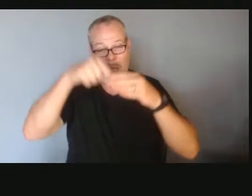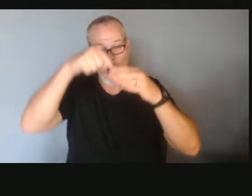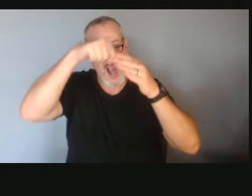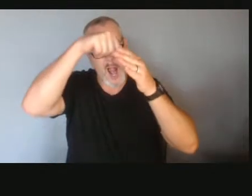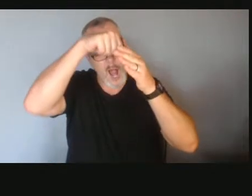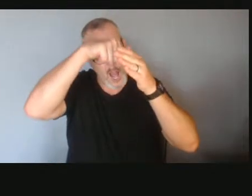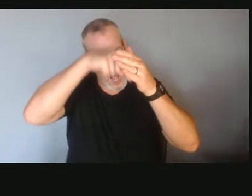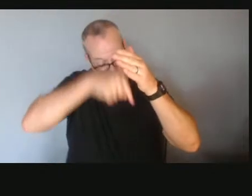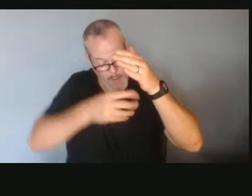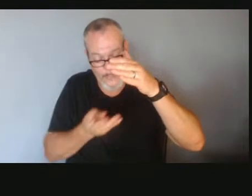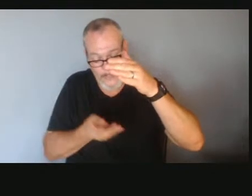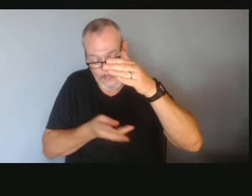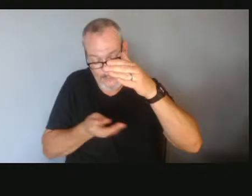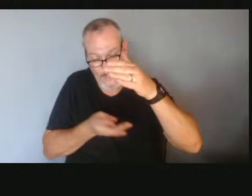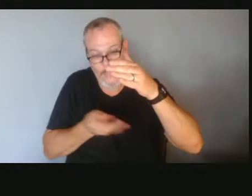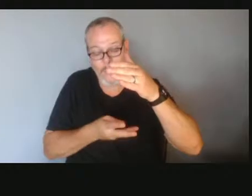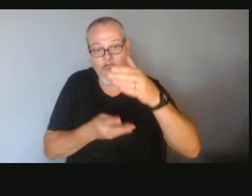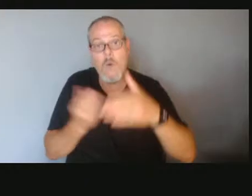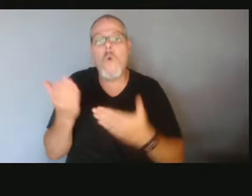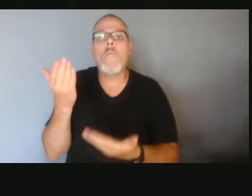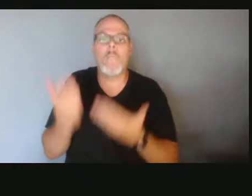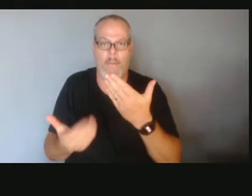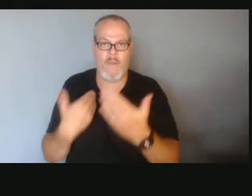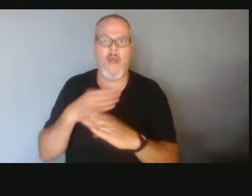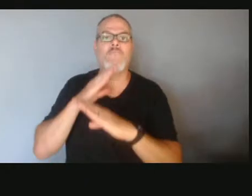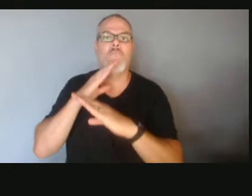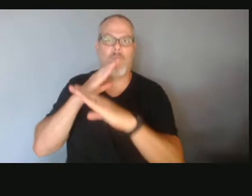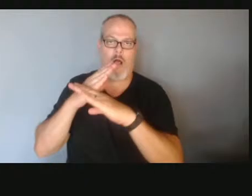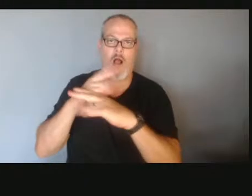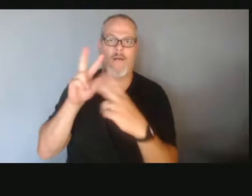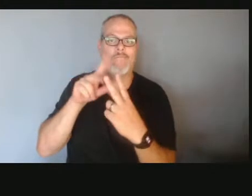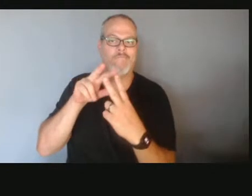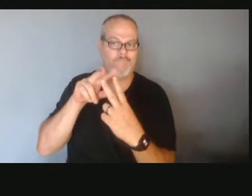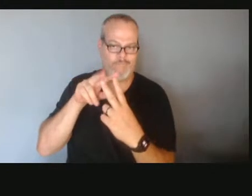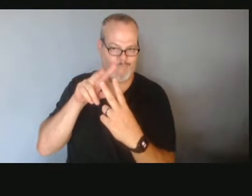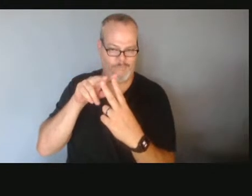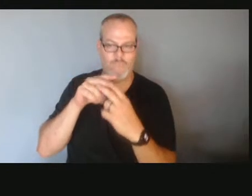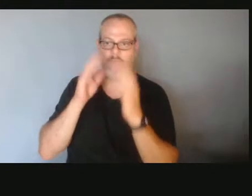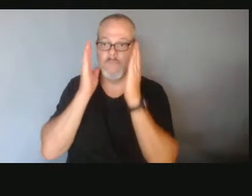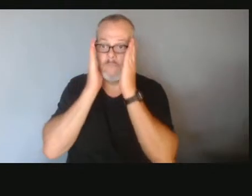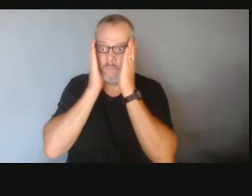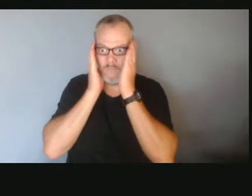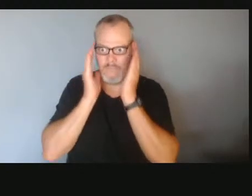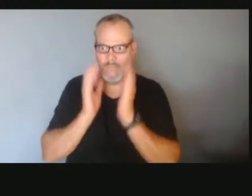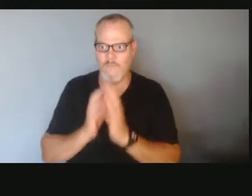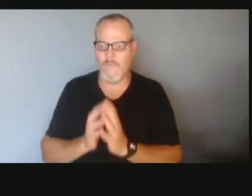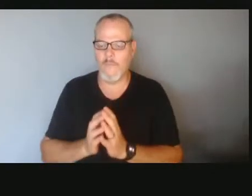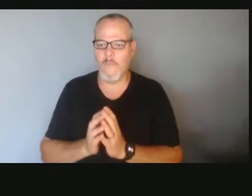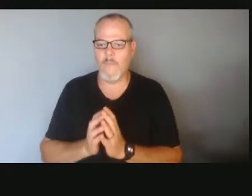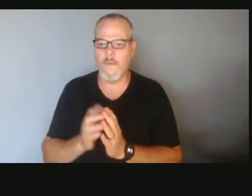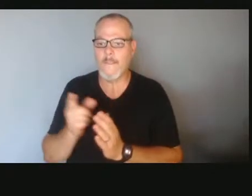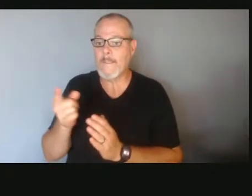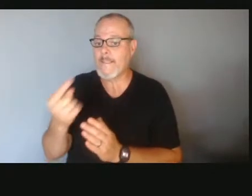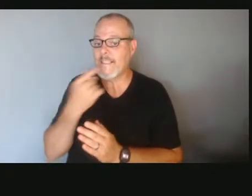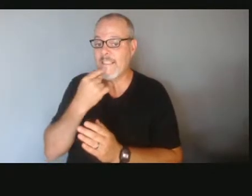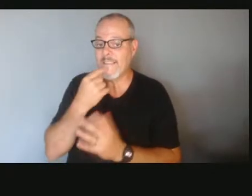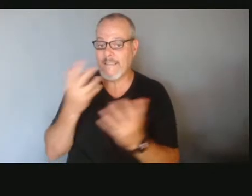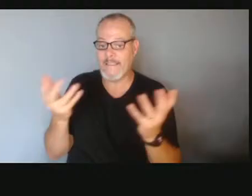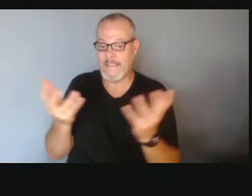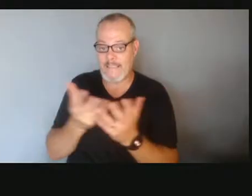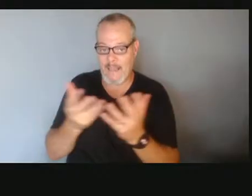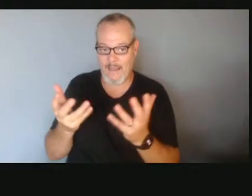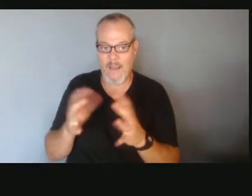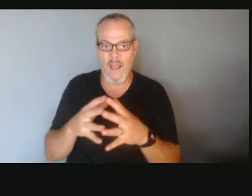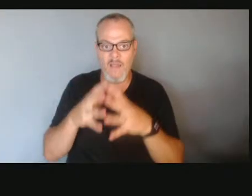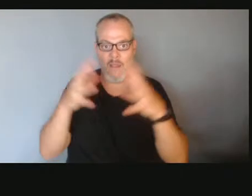or the vent may have developed a shallow blockage. Right? They note that of the amount of tilt